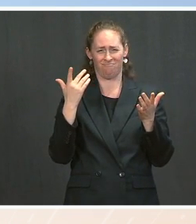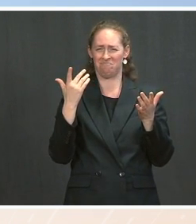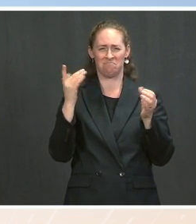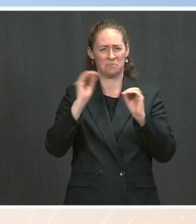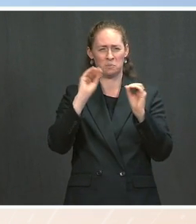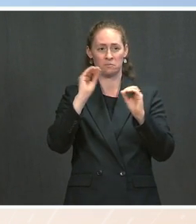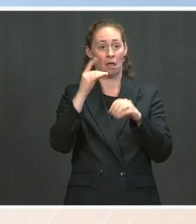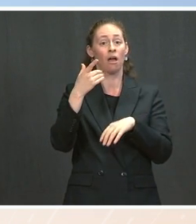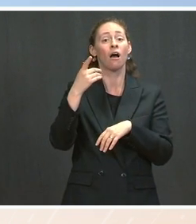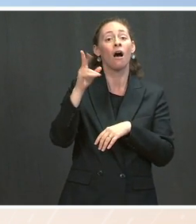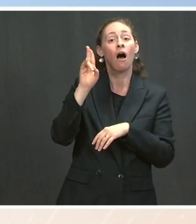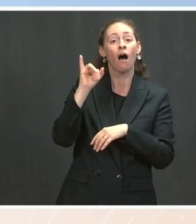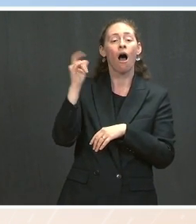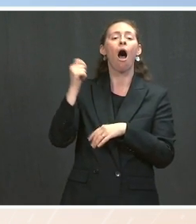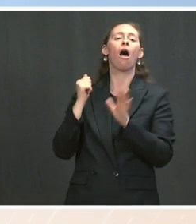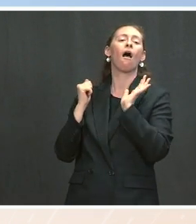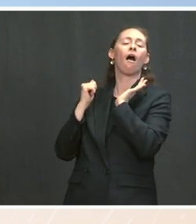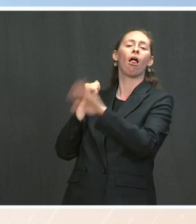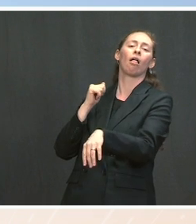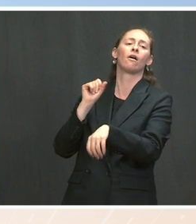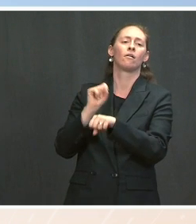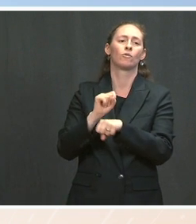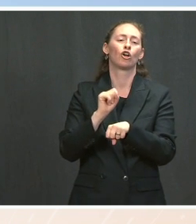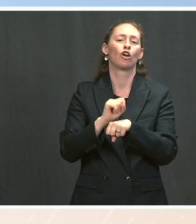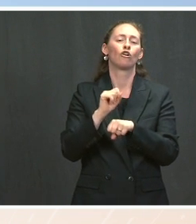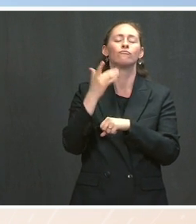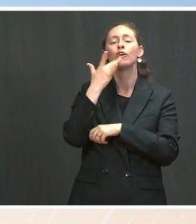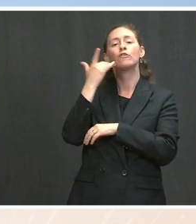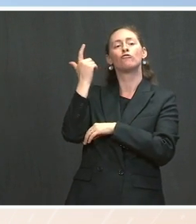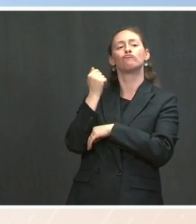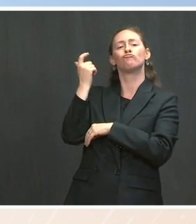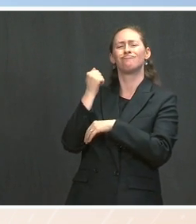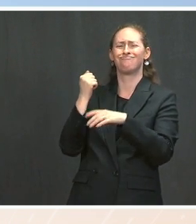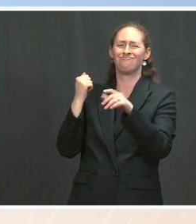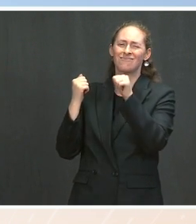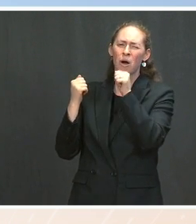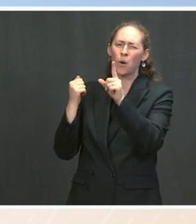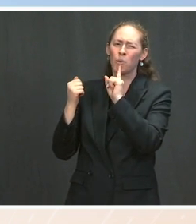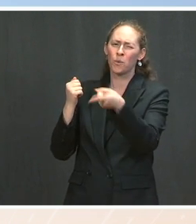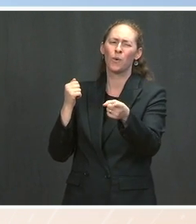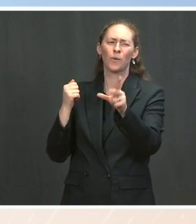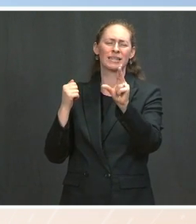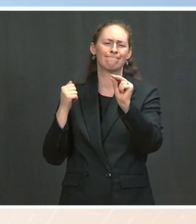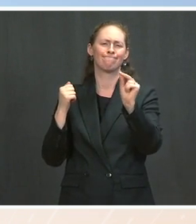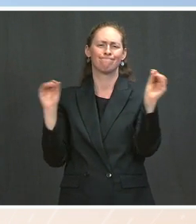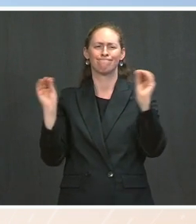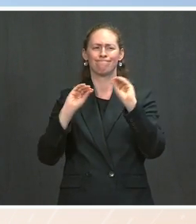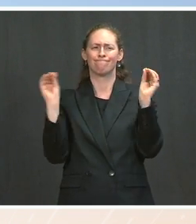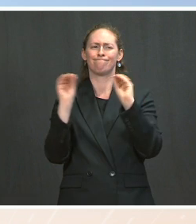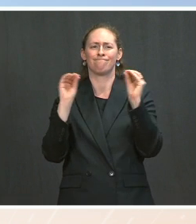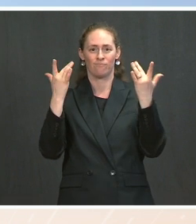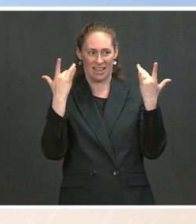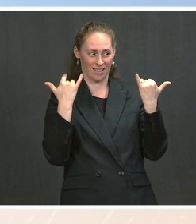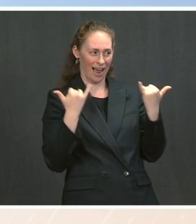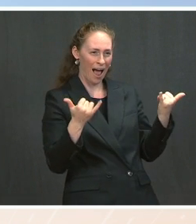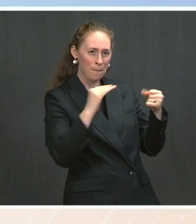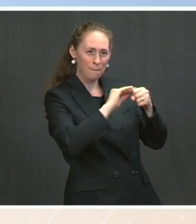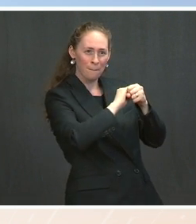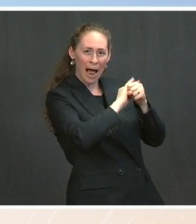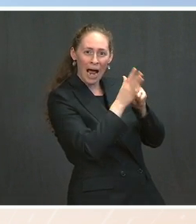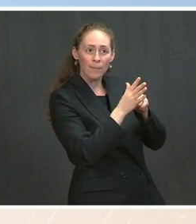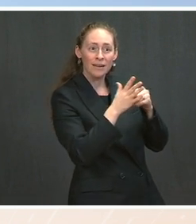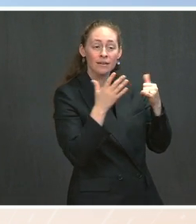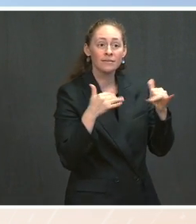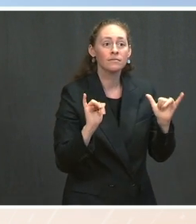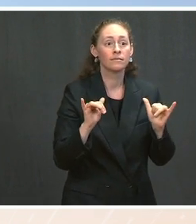people not reentering the workforce, especially at a time where we're continuing to recover from the pandemic. But it is ultimately up to governors to make those decisions. And there's nothing